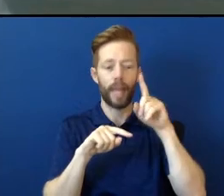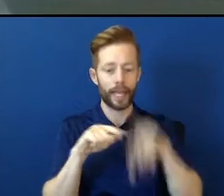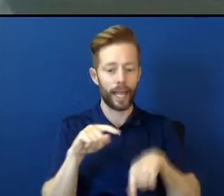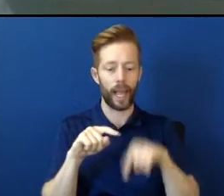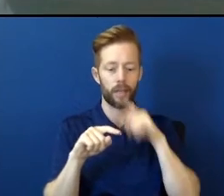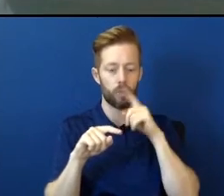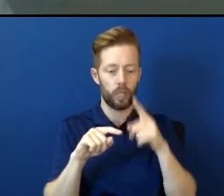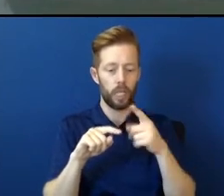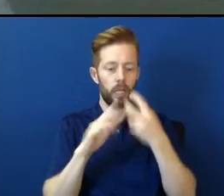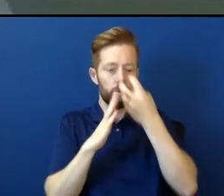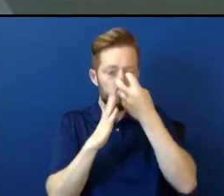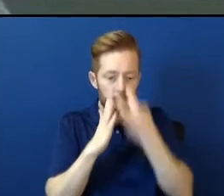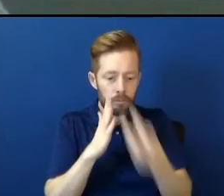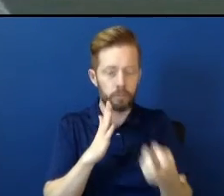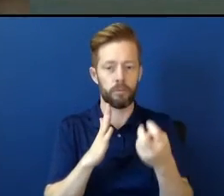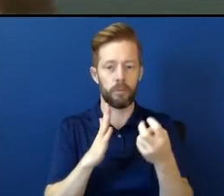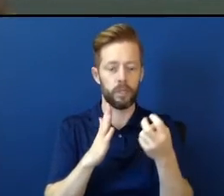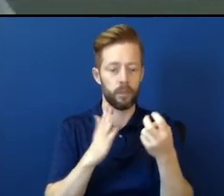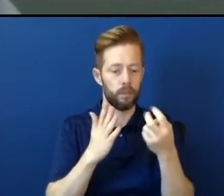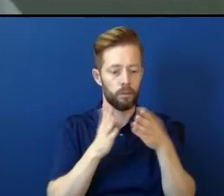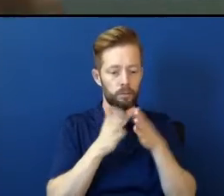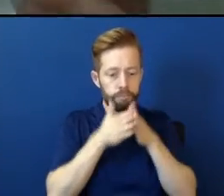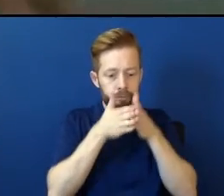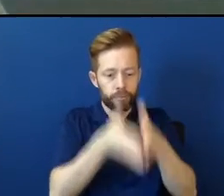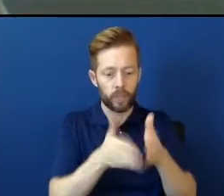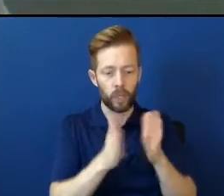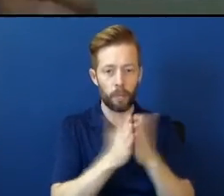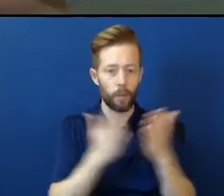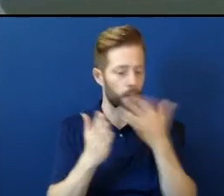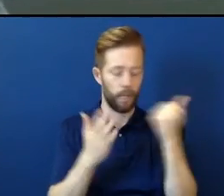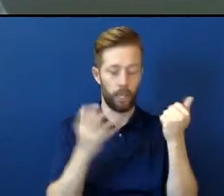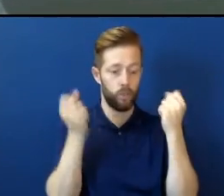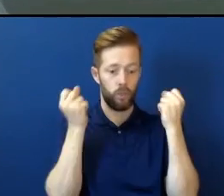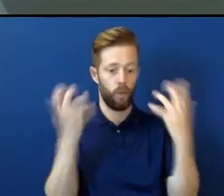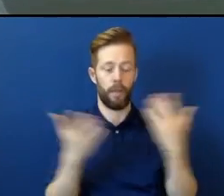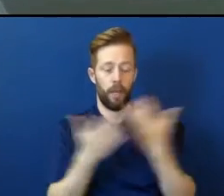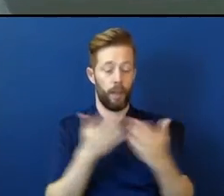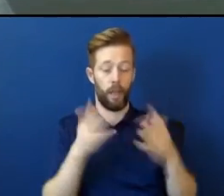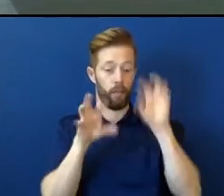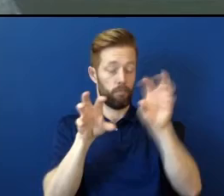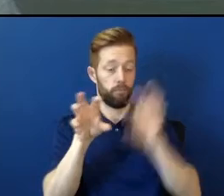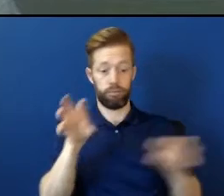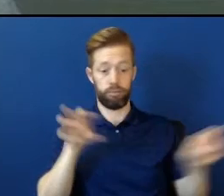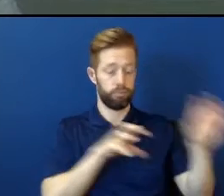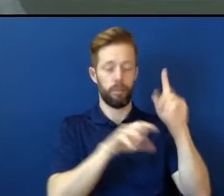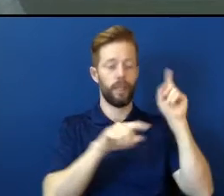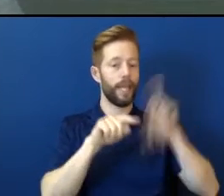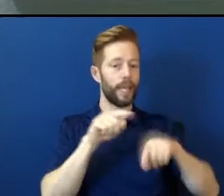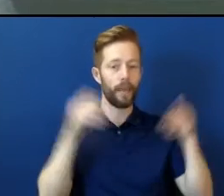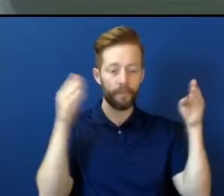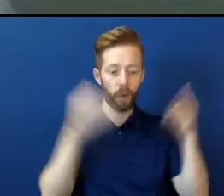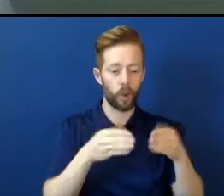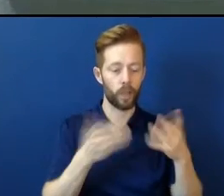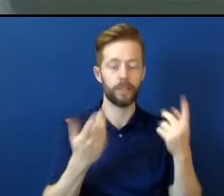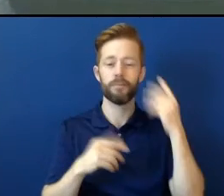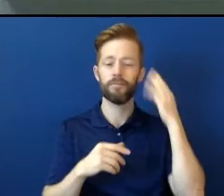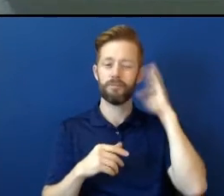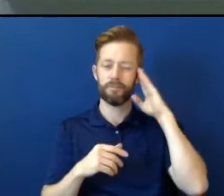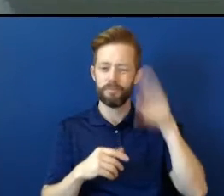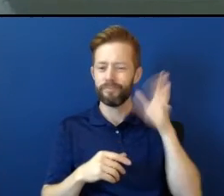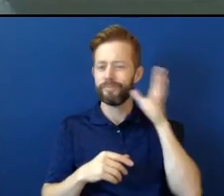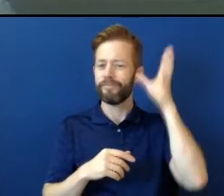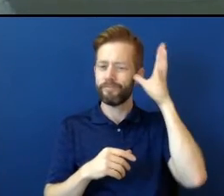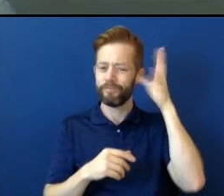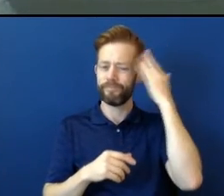the book because there's just so many things they can't focus. So every parent knows their